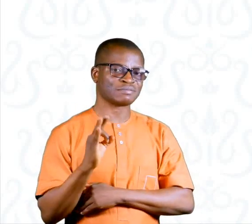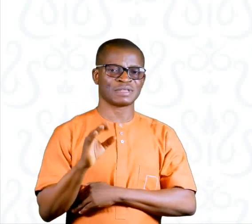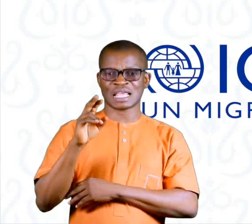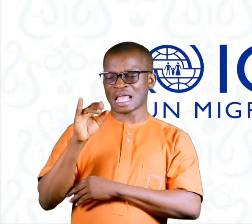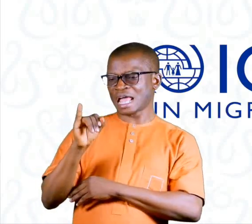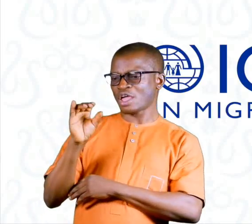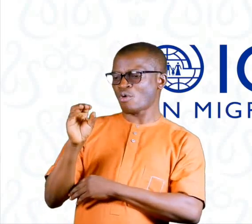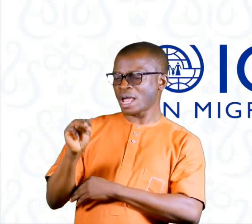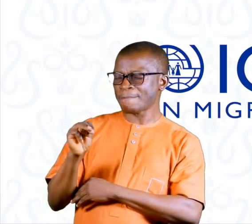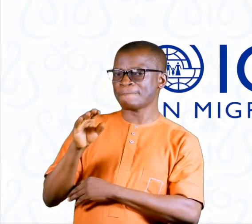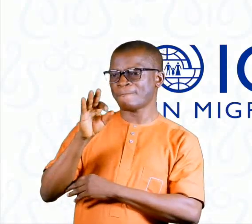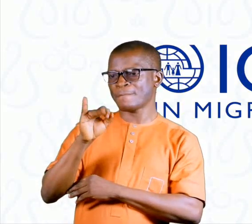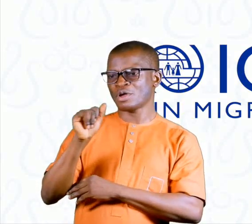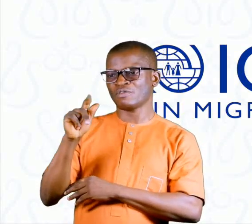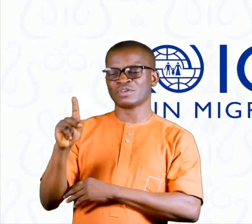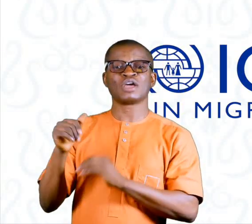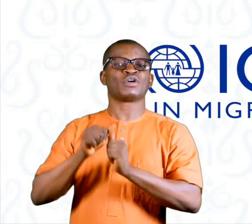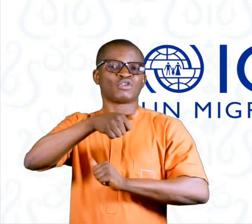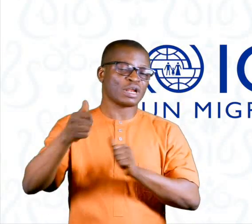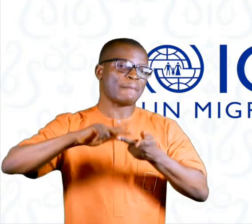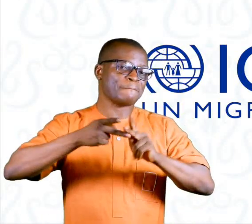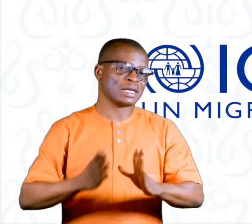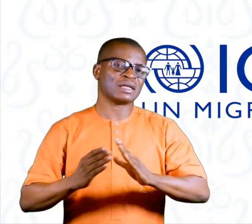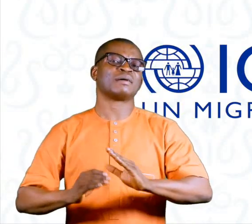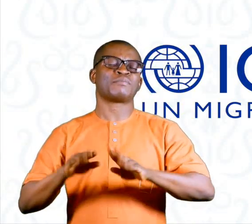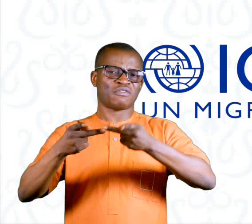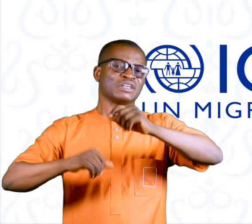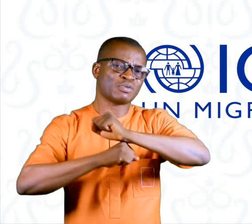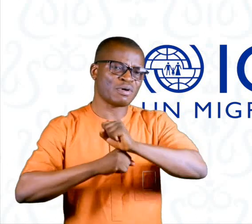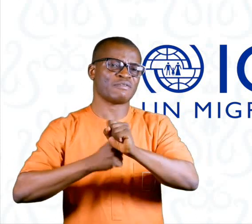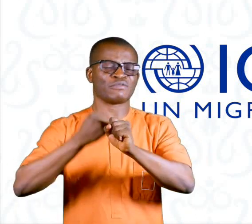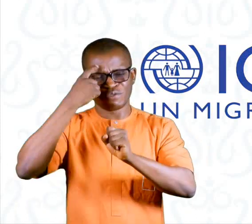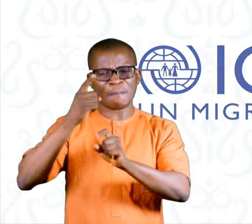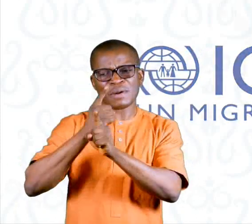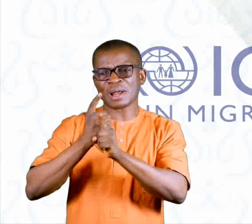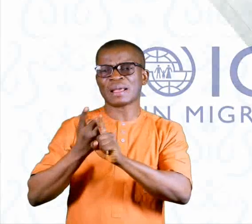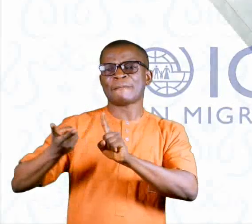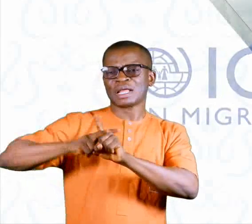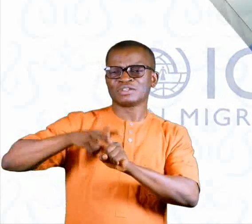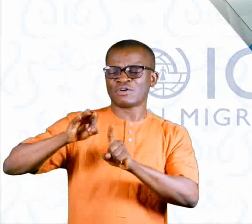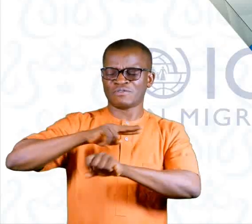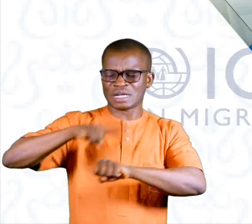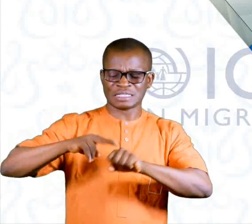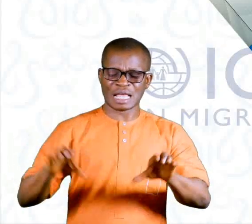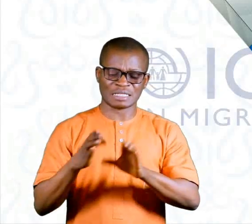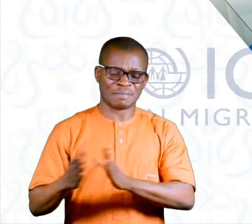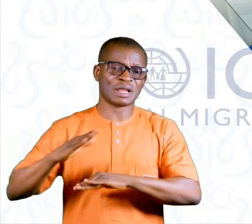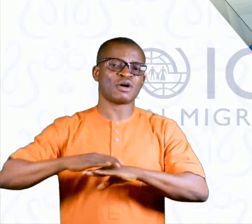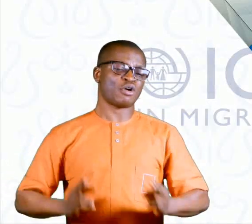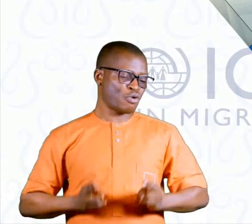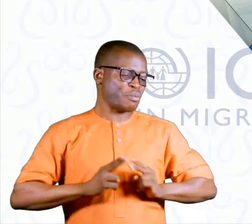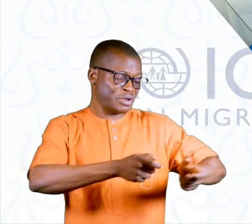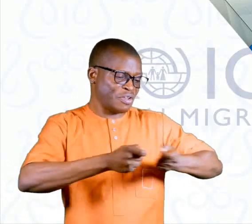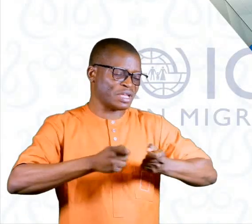France, IOM, FIAP and other partners are providing support to ensure effective implementation of the National Action Plan